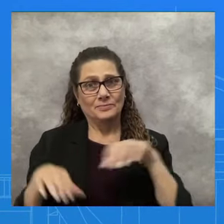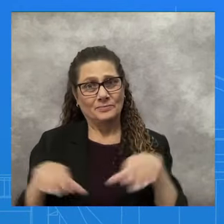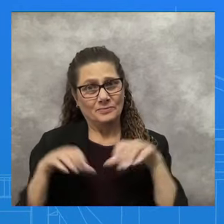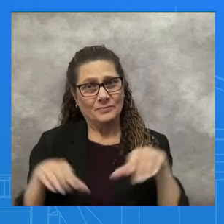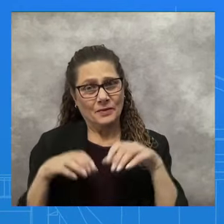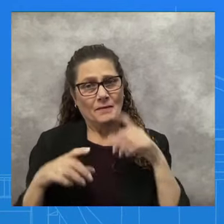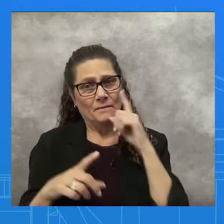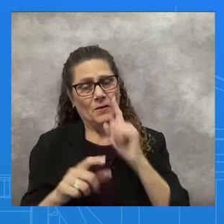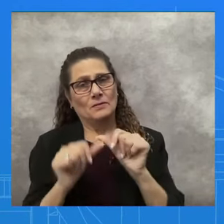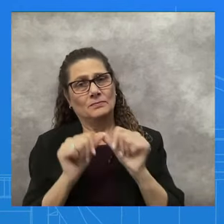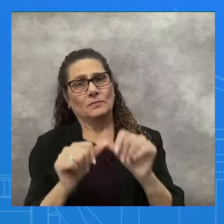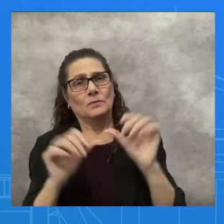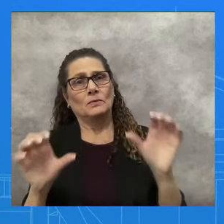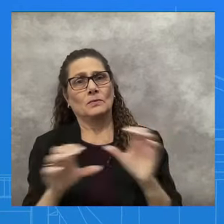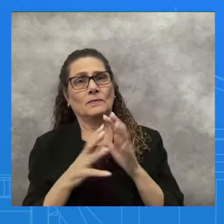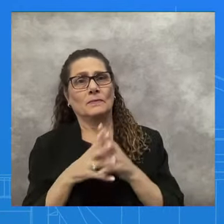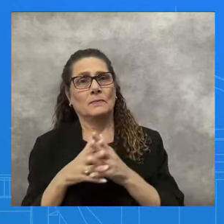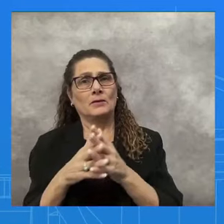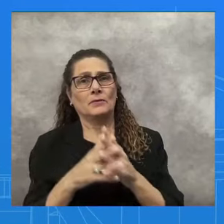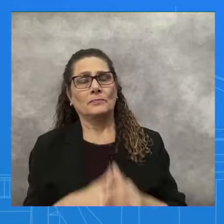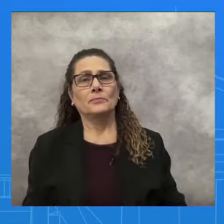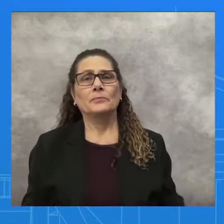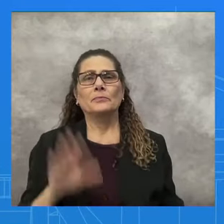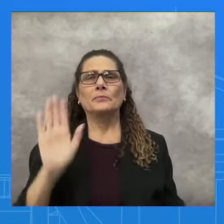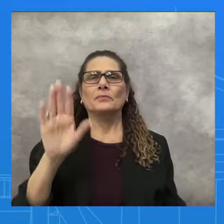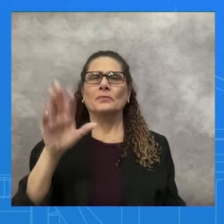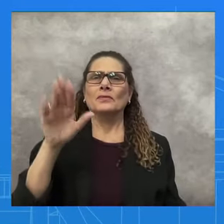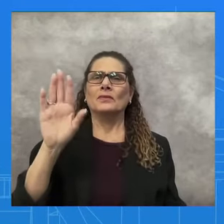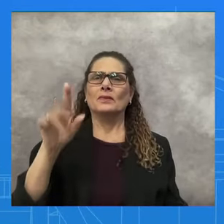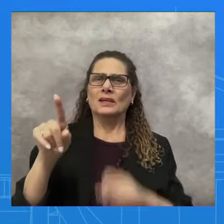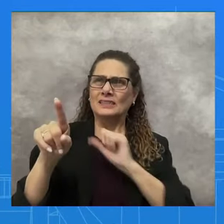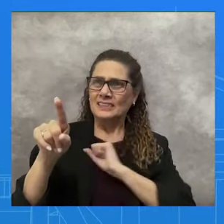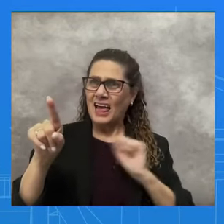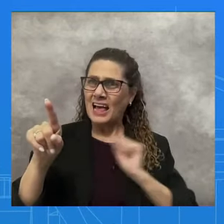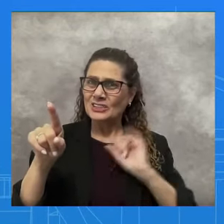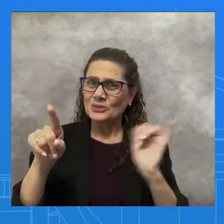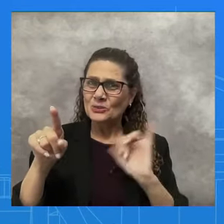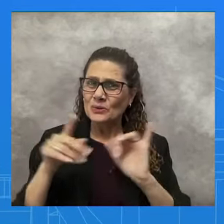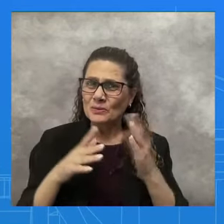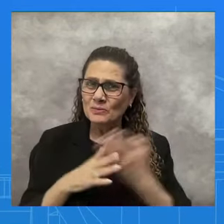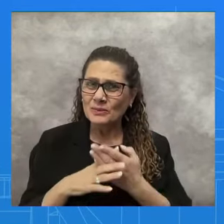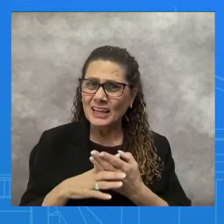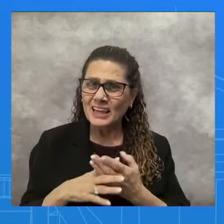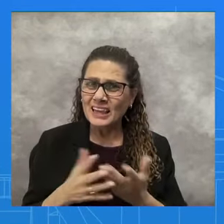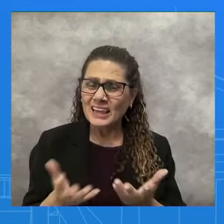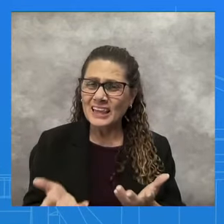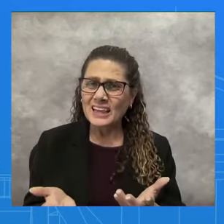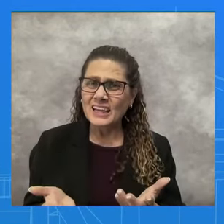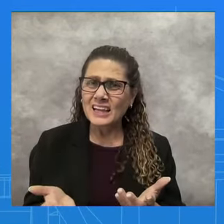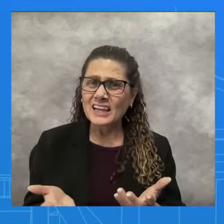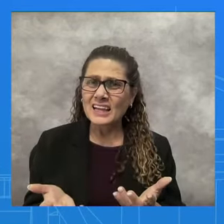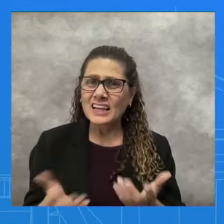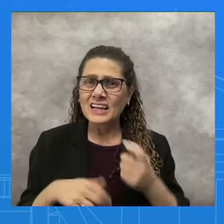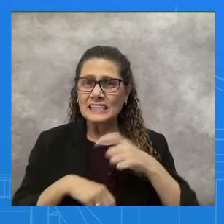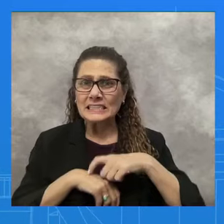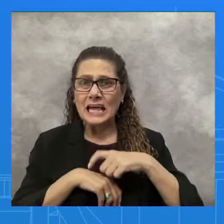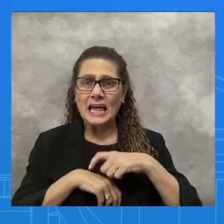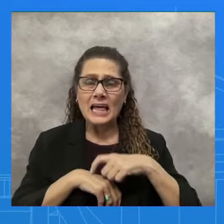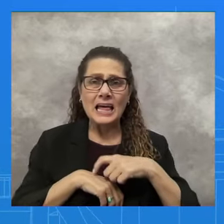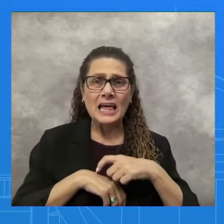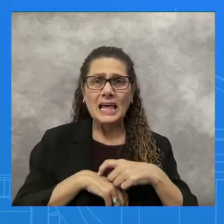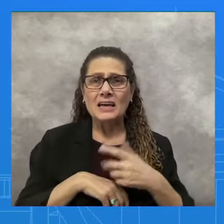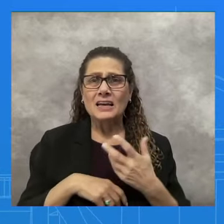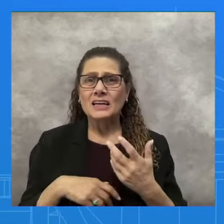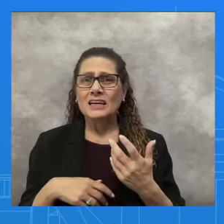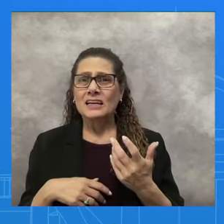too. Are you concerned that they're cutting this too close to get government funding done? And how worried are you about a shutdown in early March?